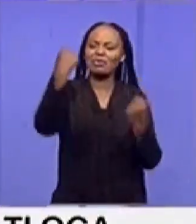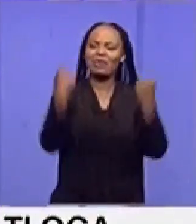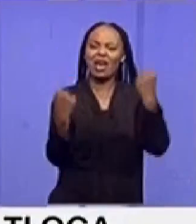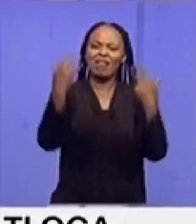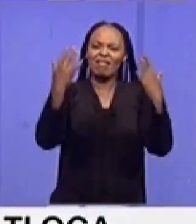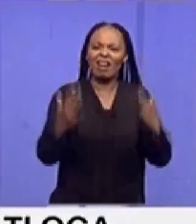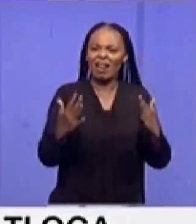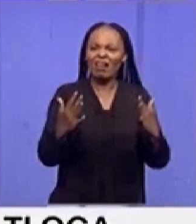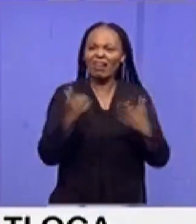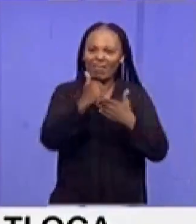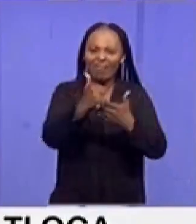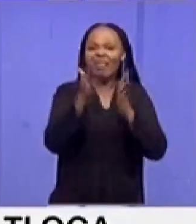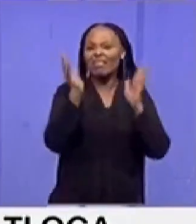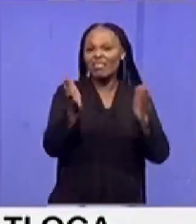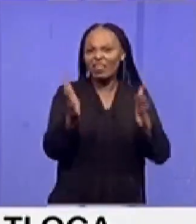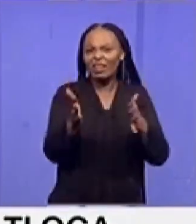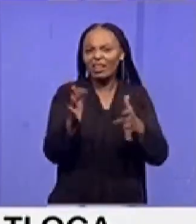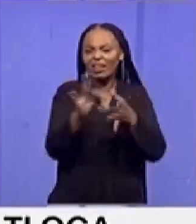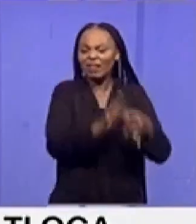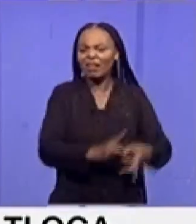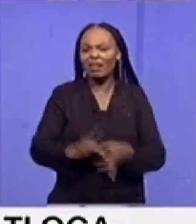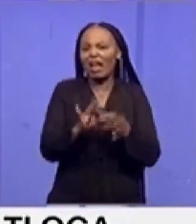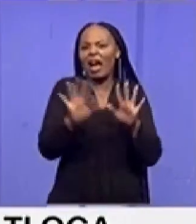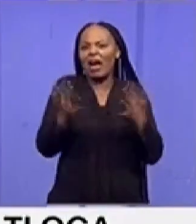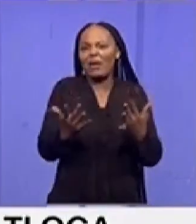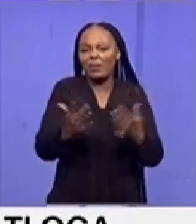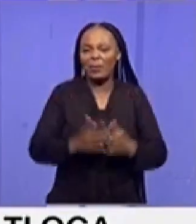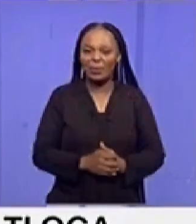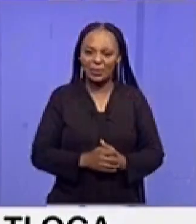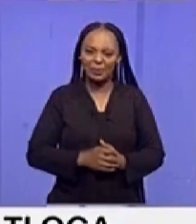le šomišana le duana le bona mo mebileng